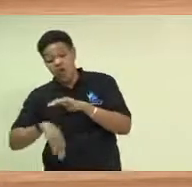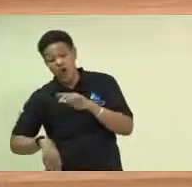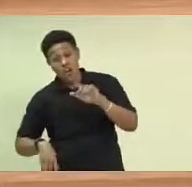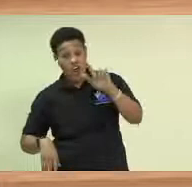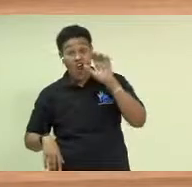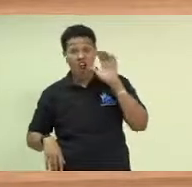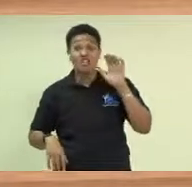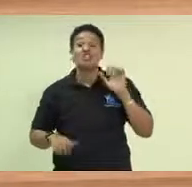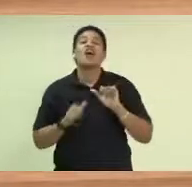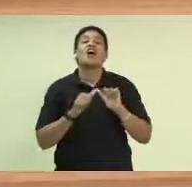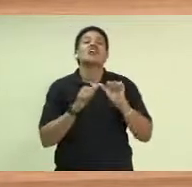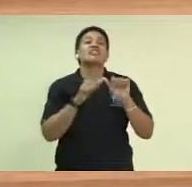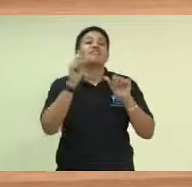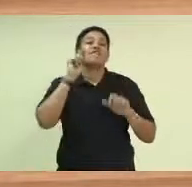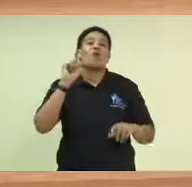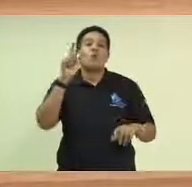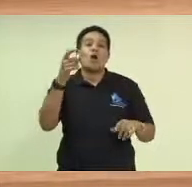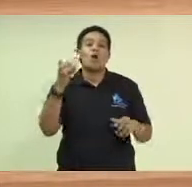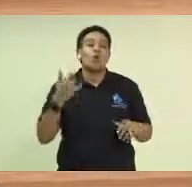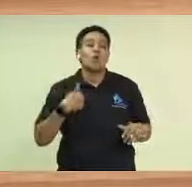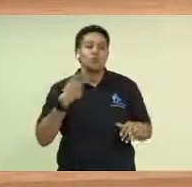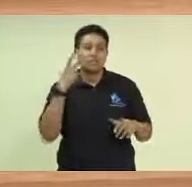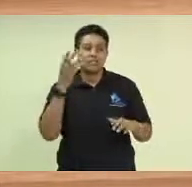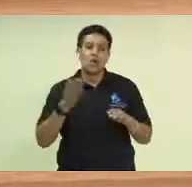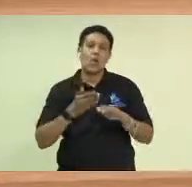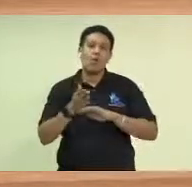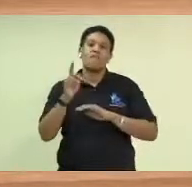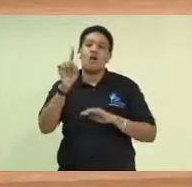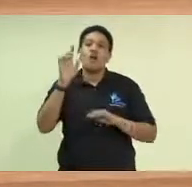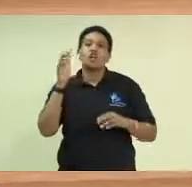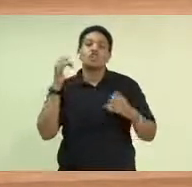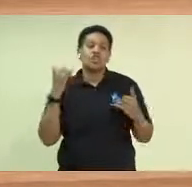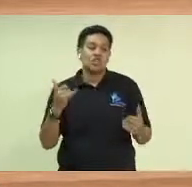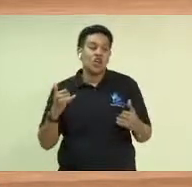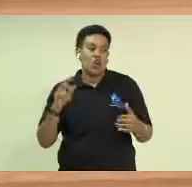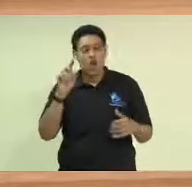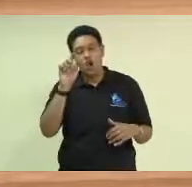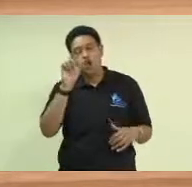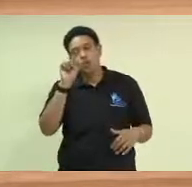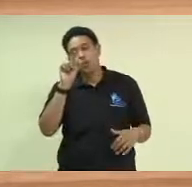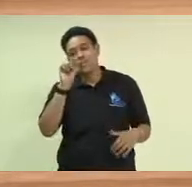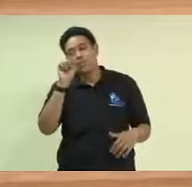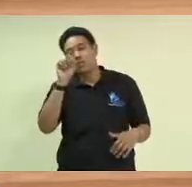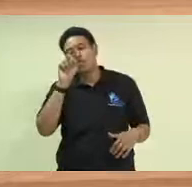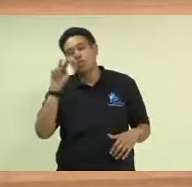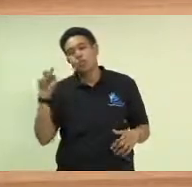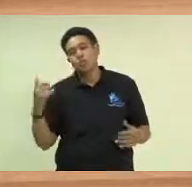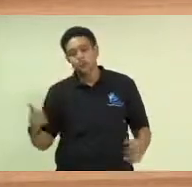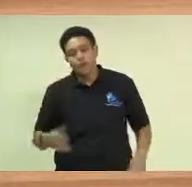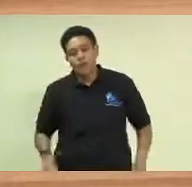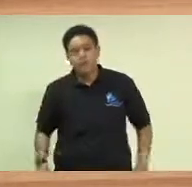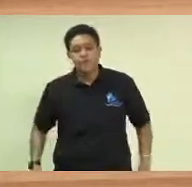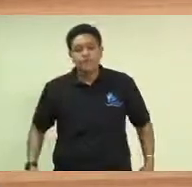100 consistently for a while, and now we're seeing it going above 100 to about 122.